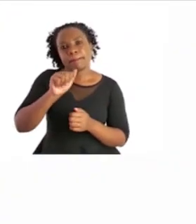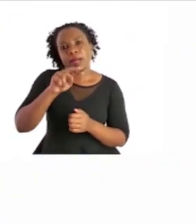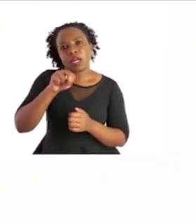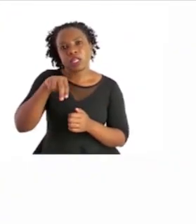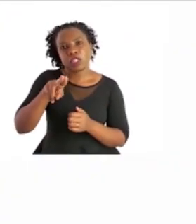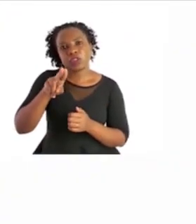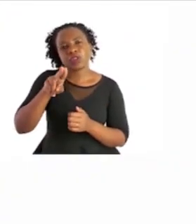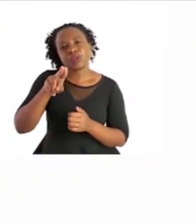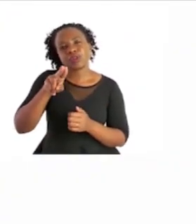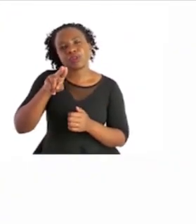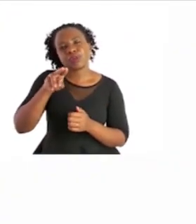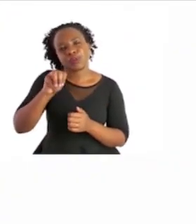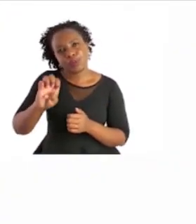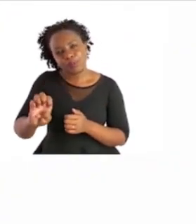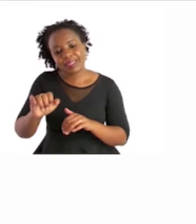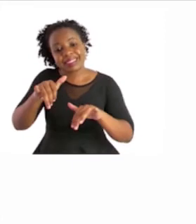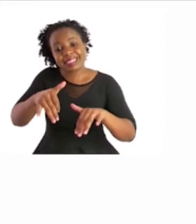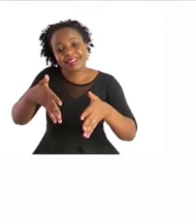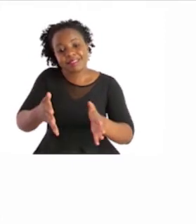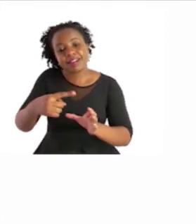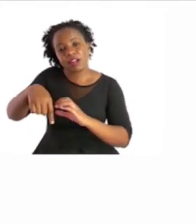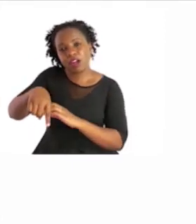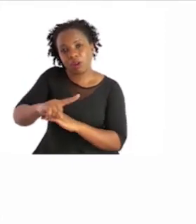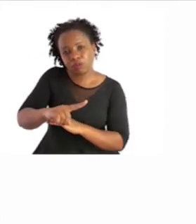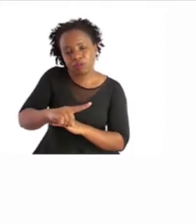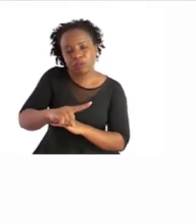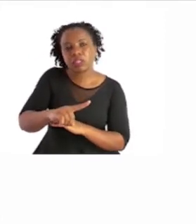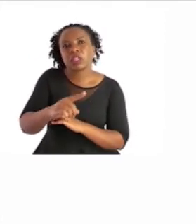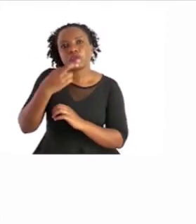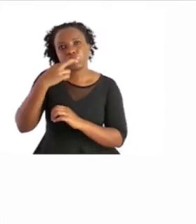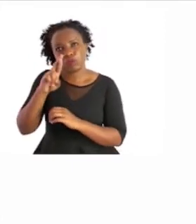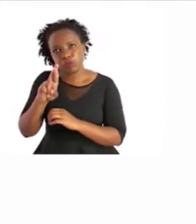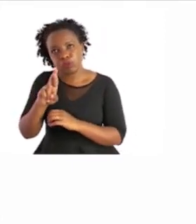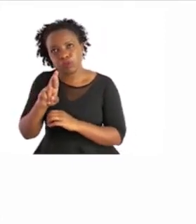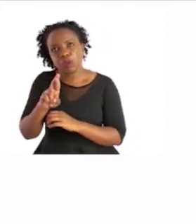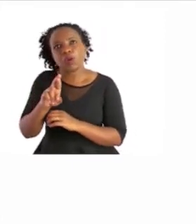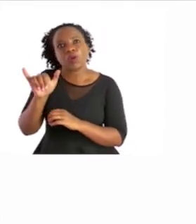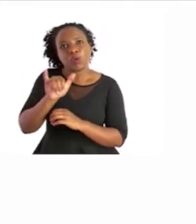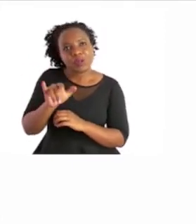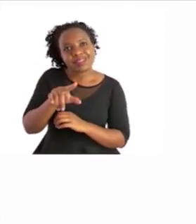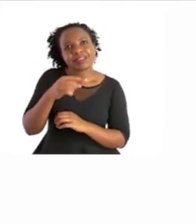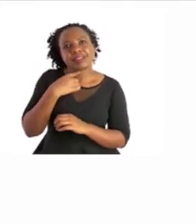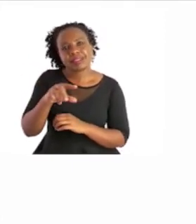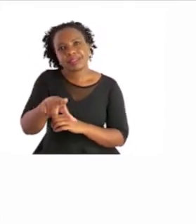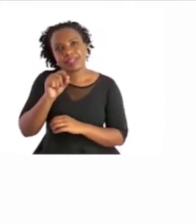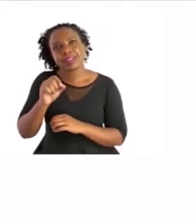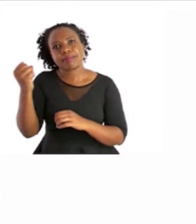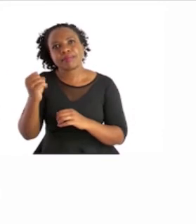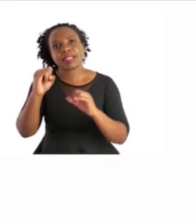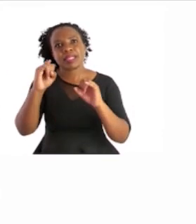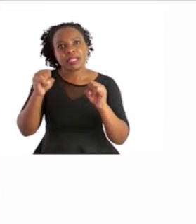Mandume lives in a village outside of Rundu, which is the capital of